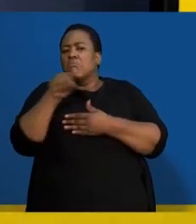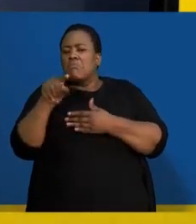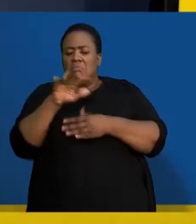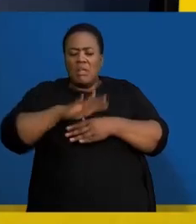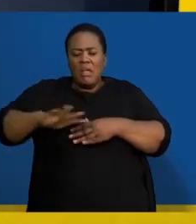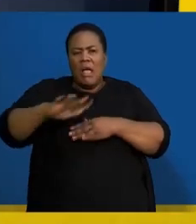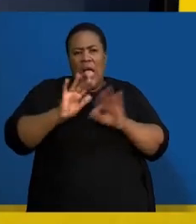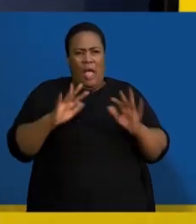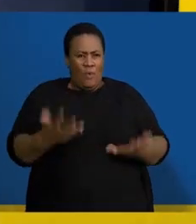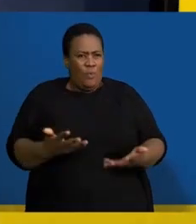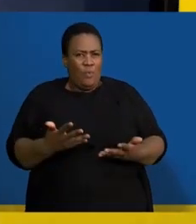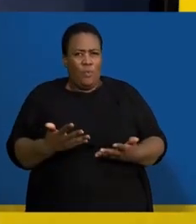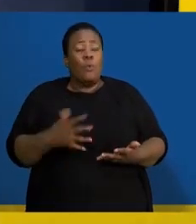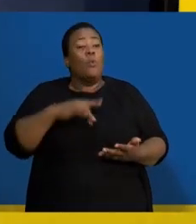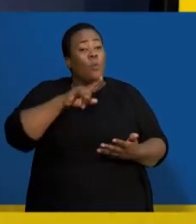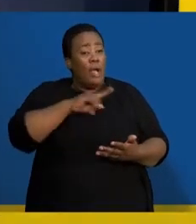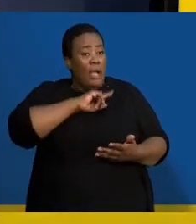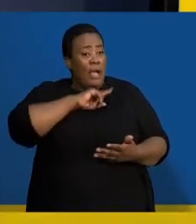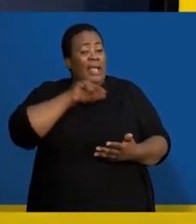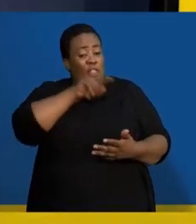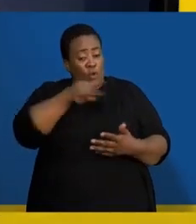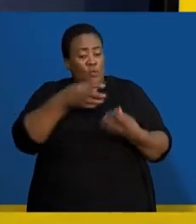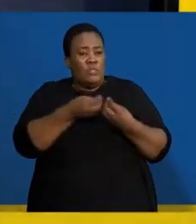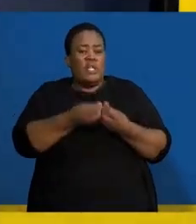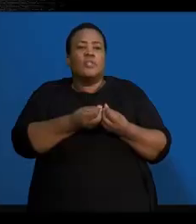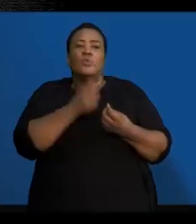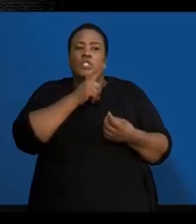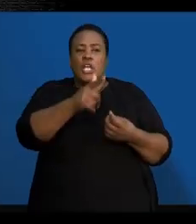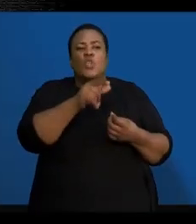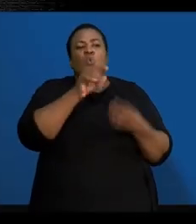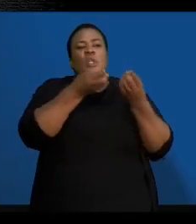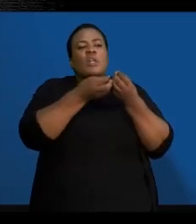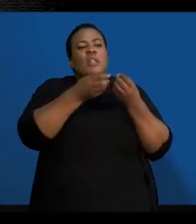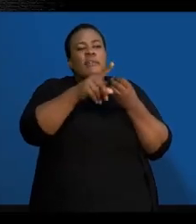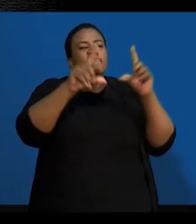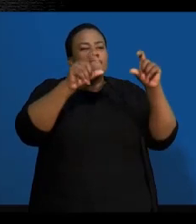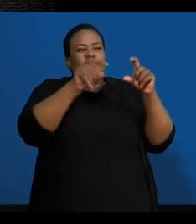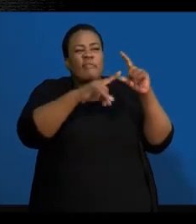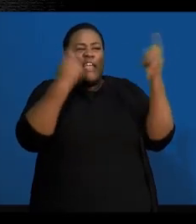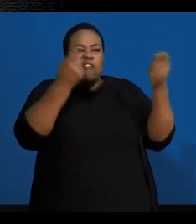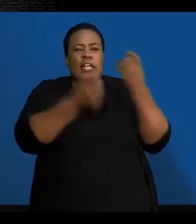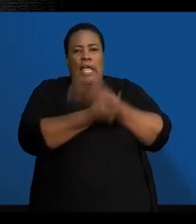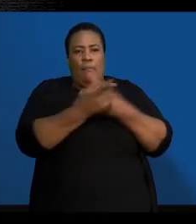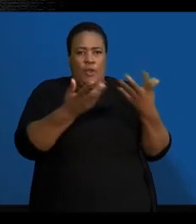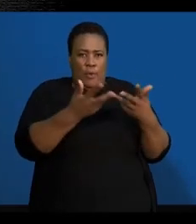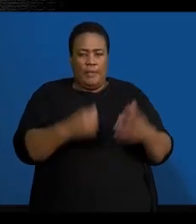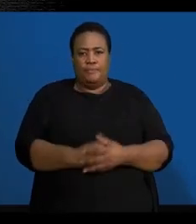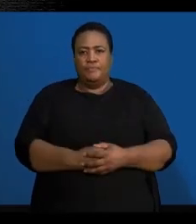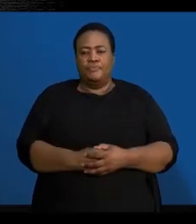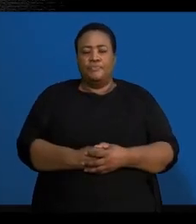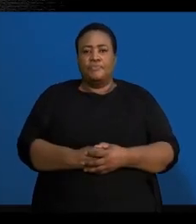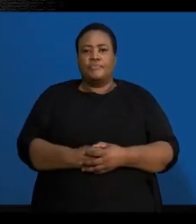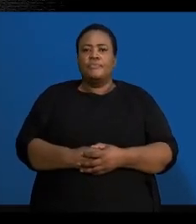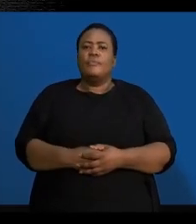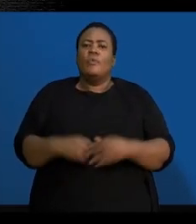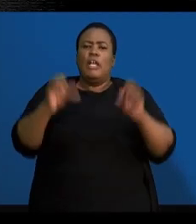will tell you where the event took place. Okay. And then you also need to consider the shape and size of the